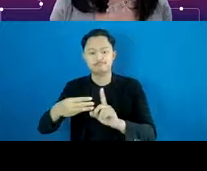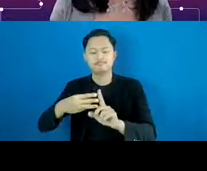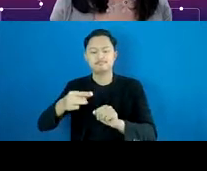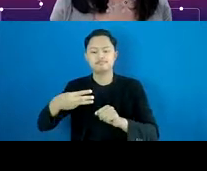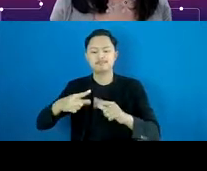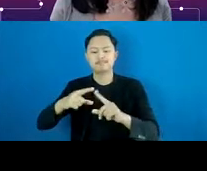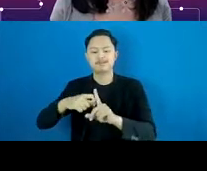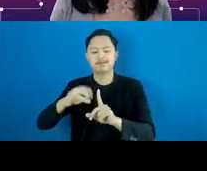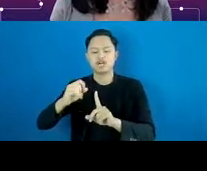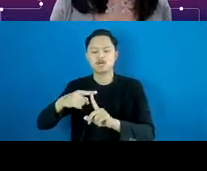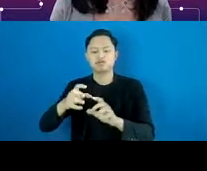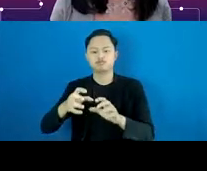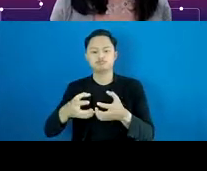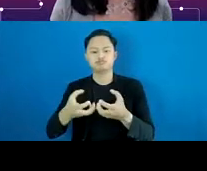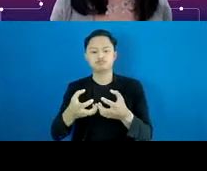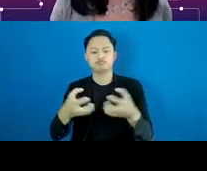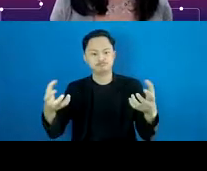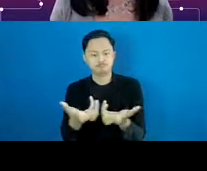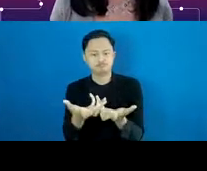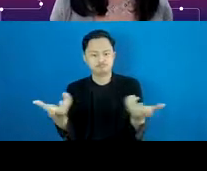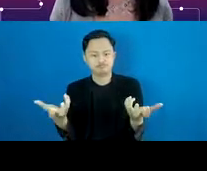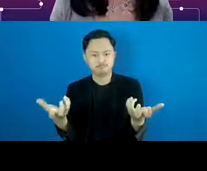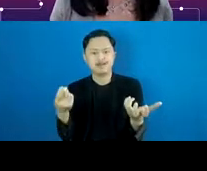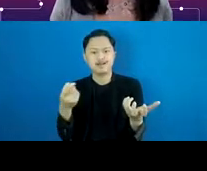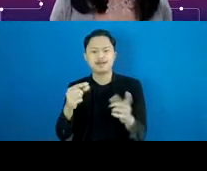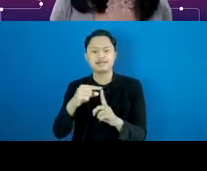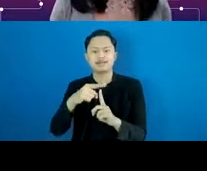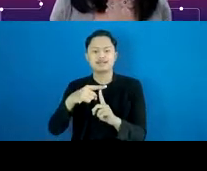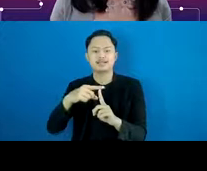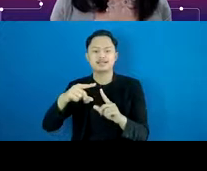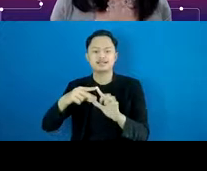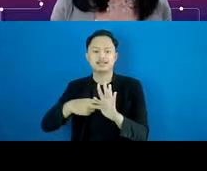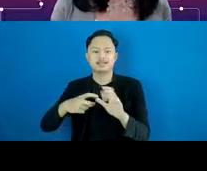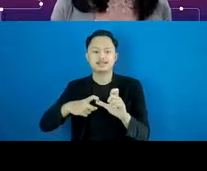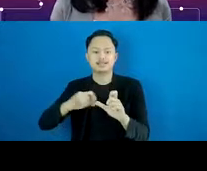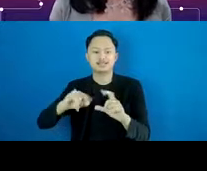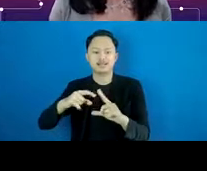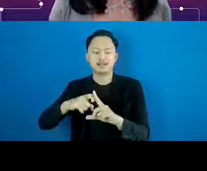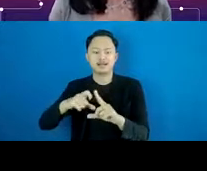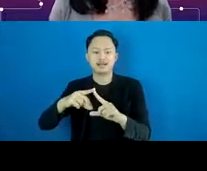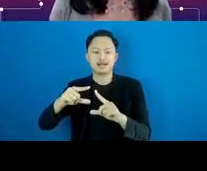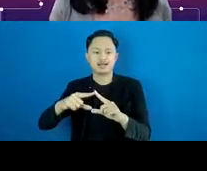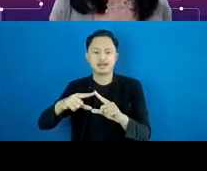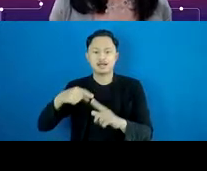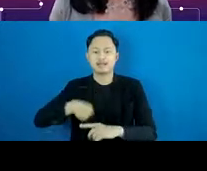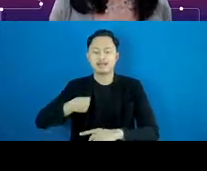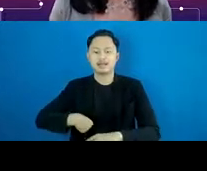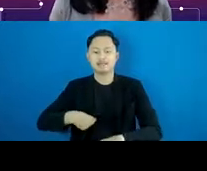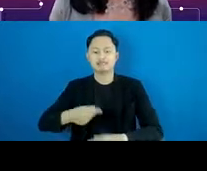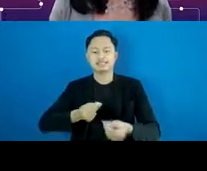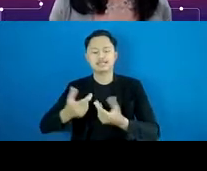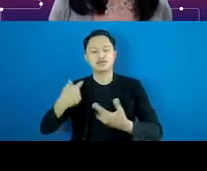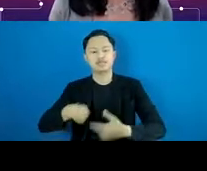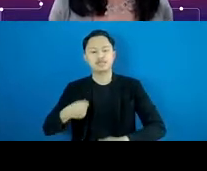will be the panel discussion between TransJakarta OEMs, the Ministry of Industry and Ministry of Finance on